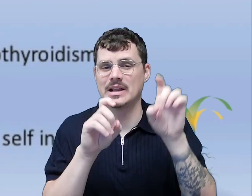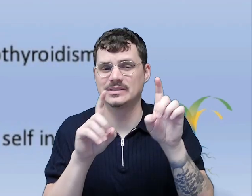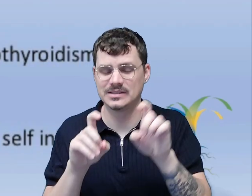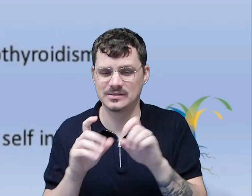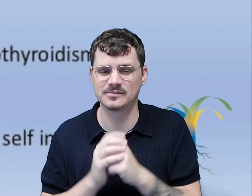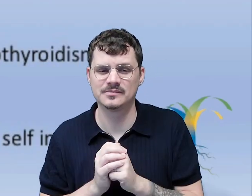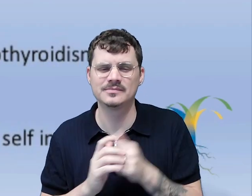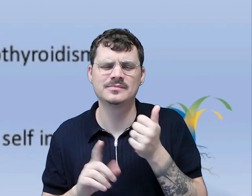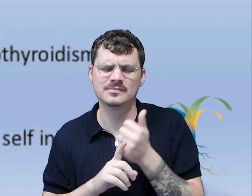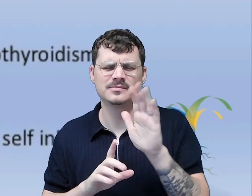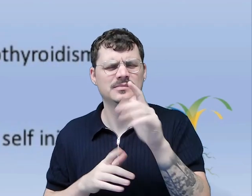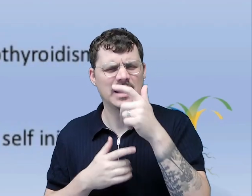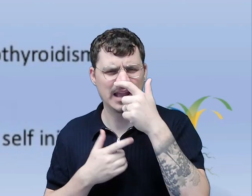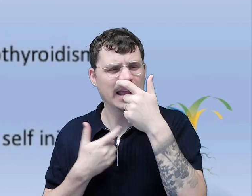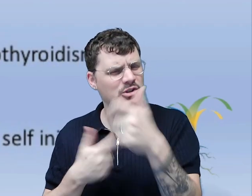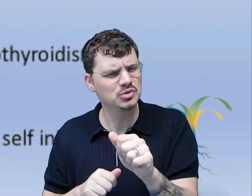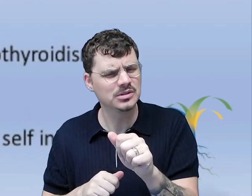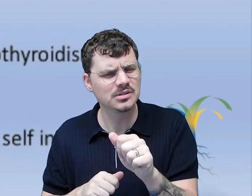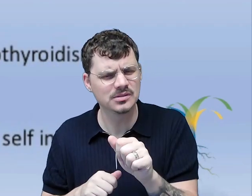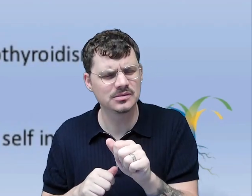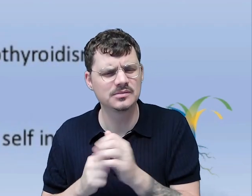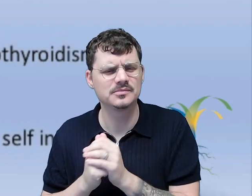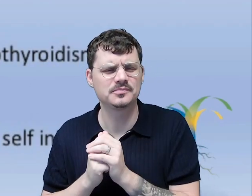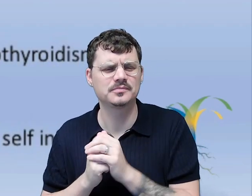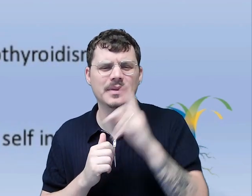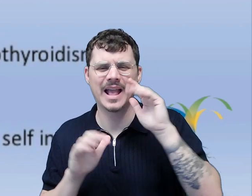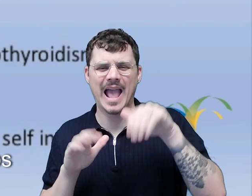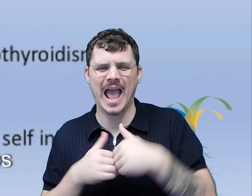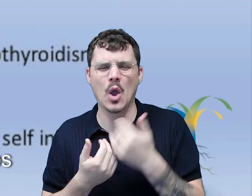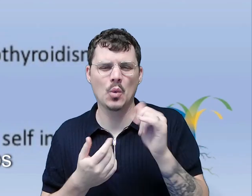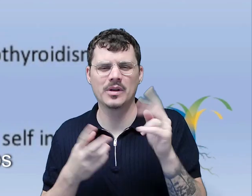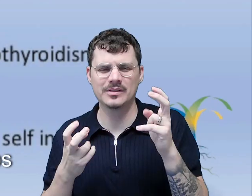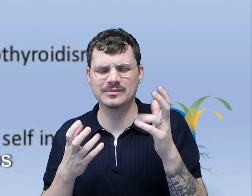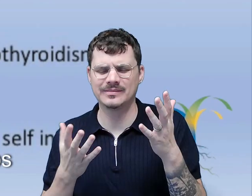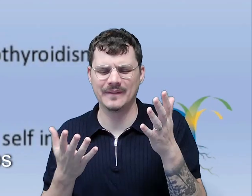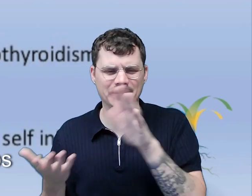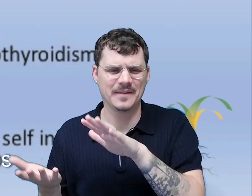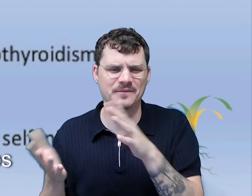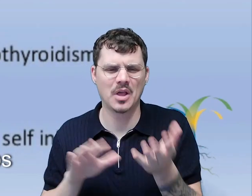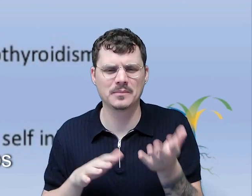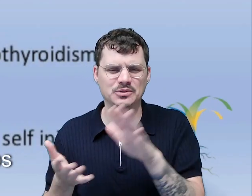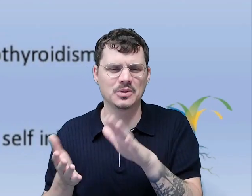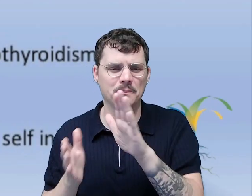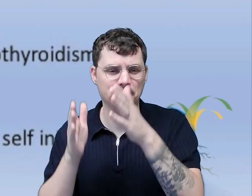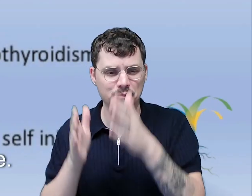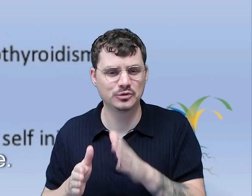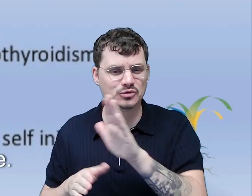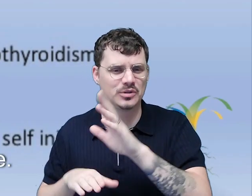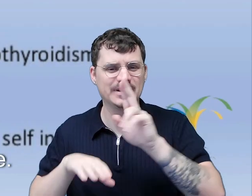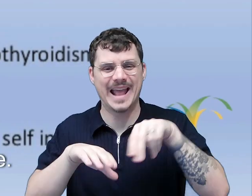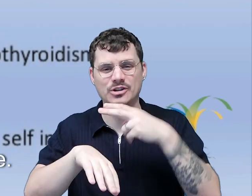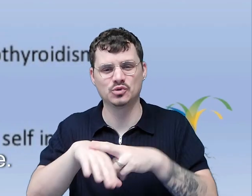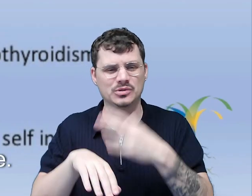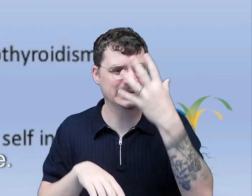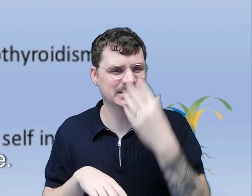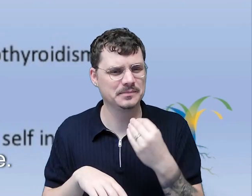testing. It's an interesting condition because of the way it flip-flops a